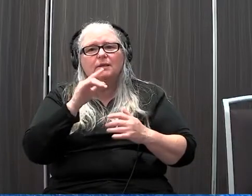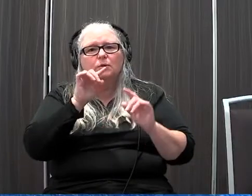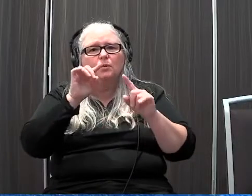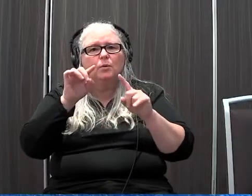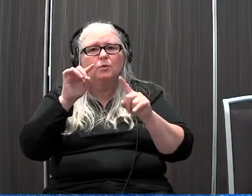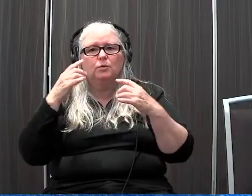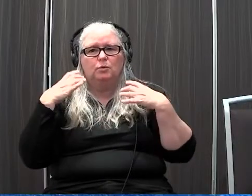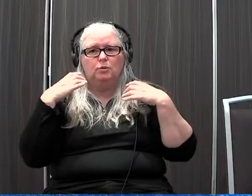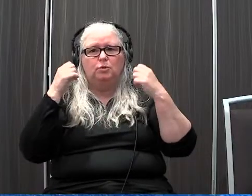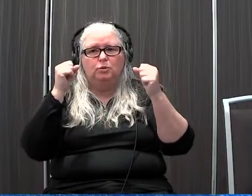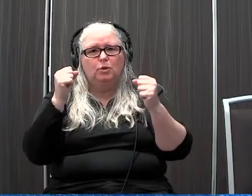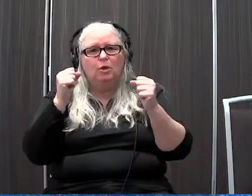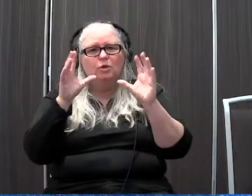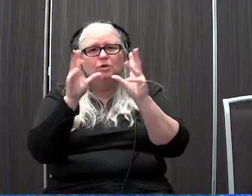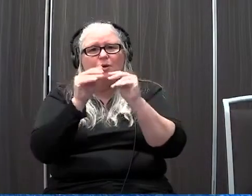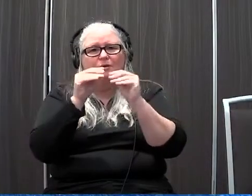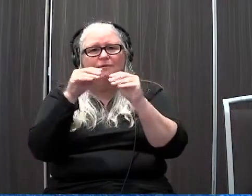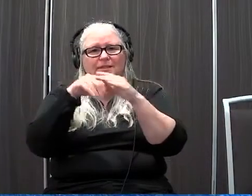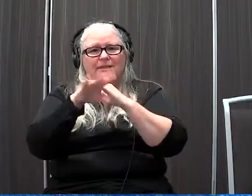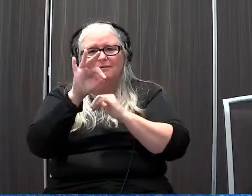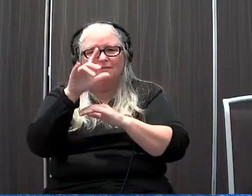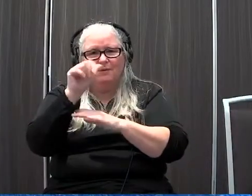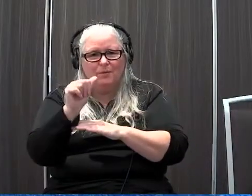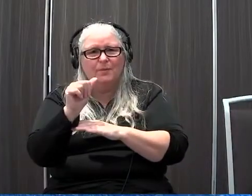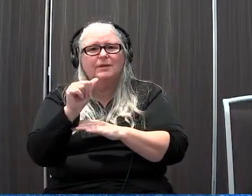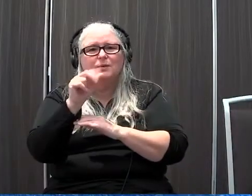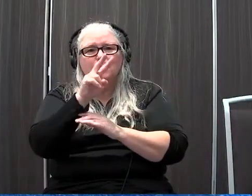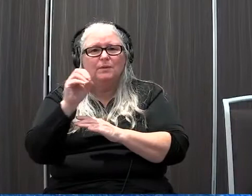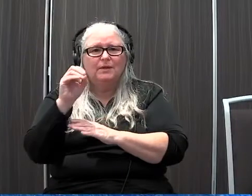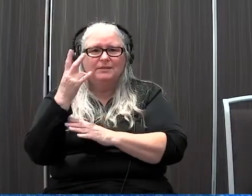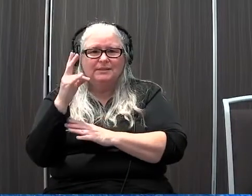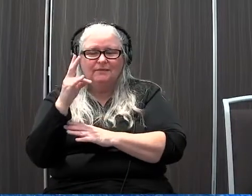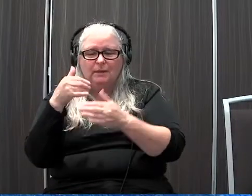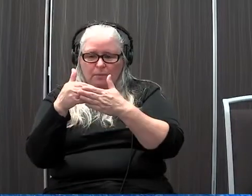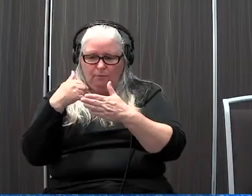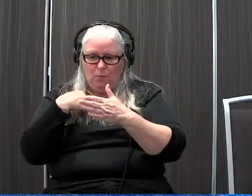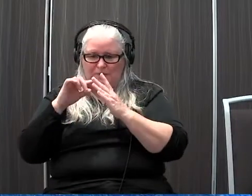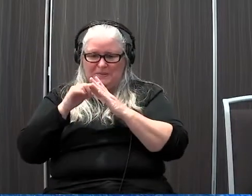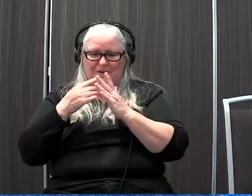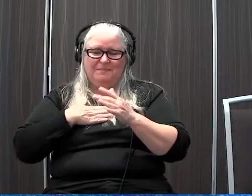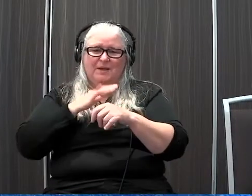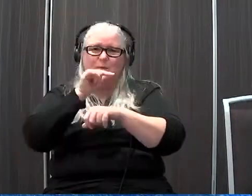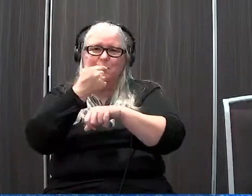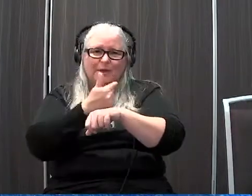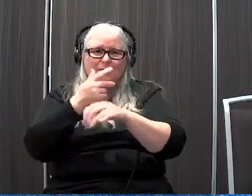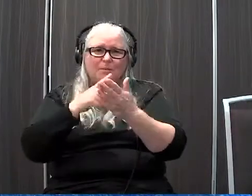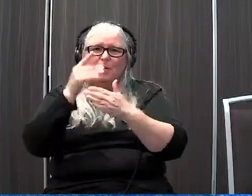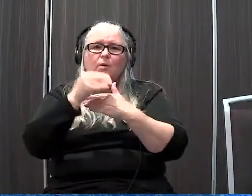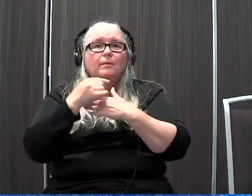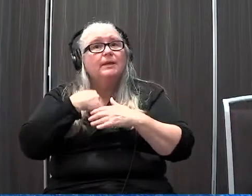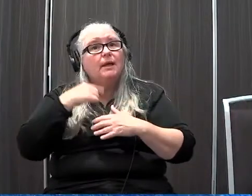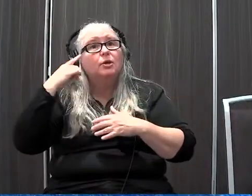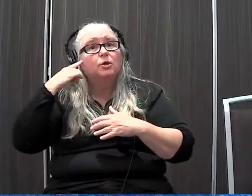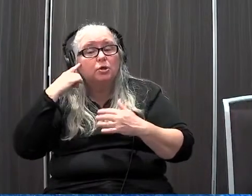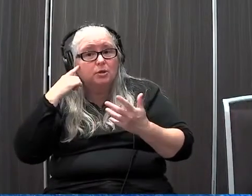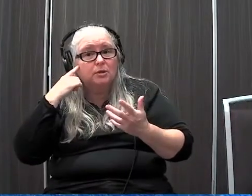in Orlando, Florida in 2017, right before starting in my graduate program. And I heard the presentation on the Charge